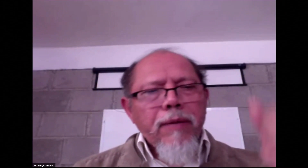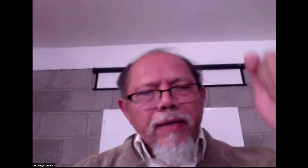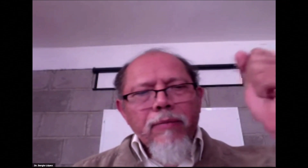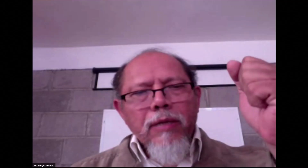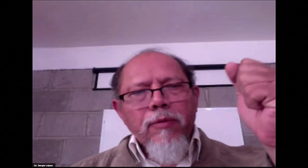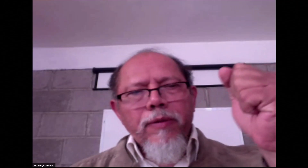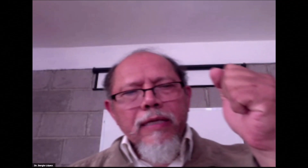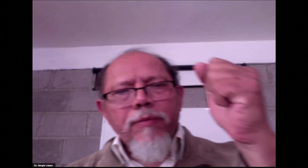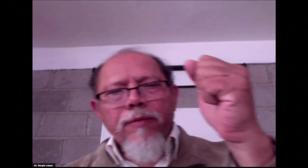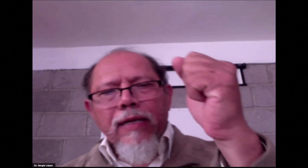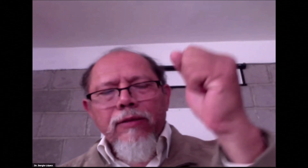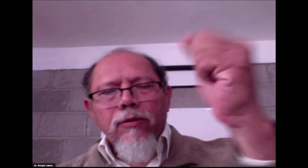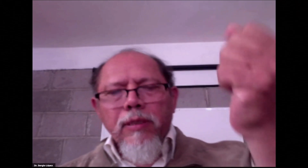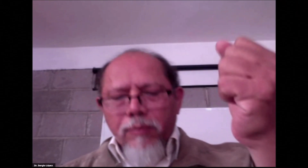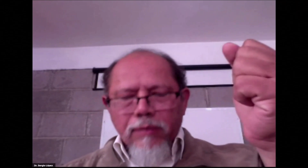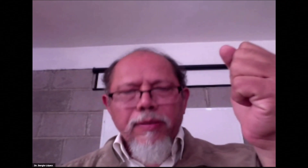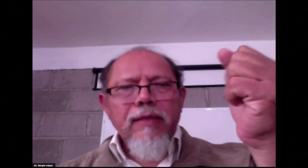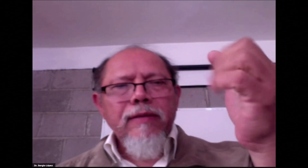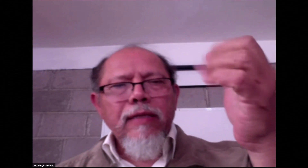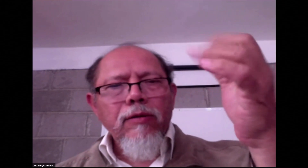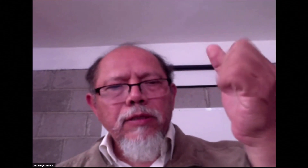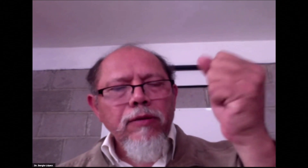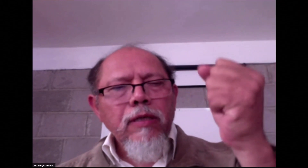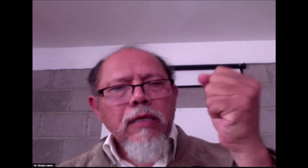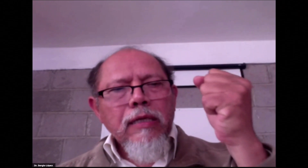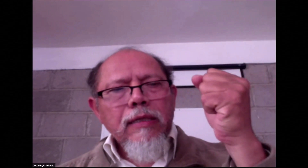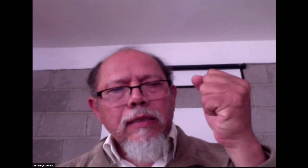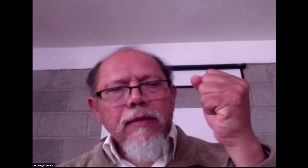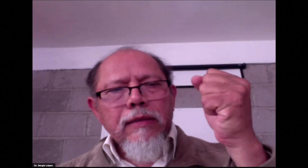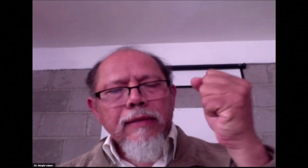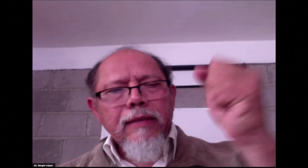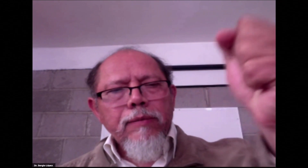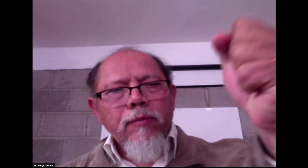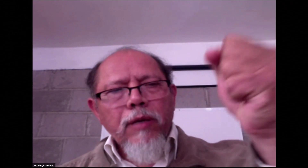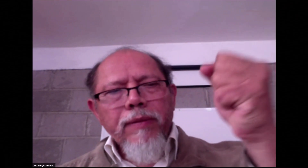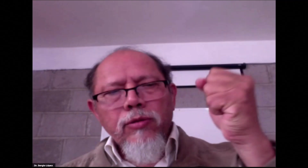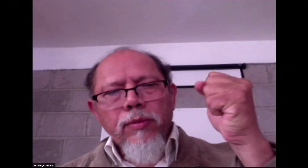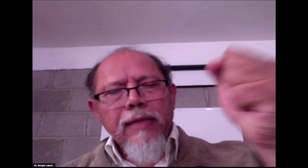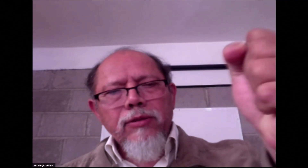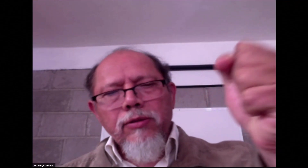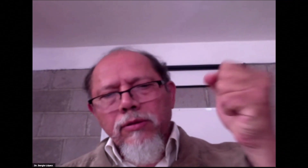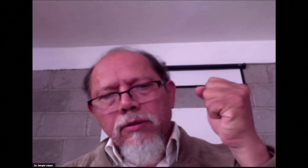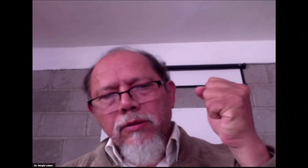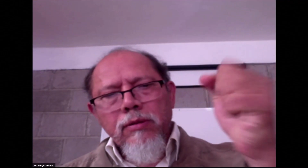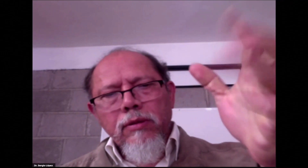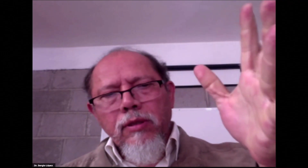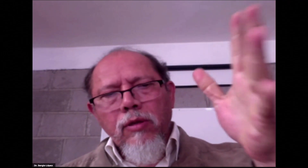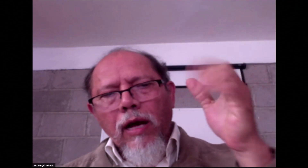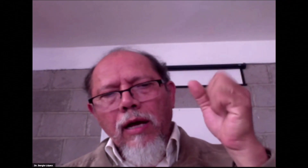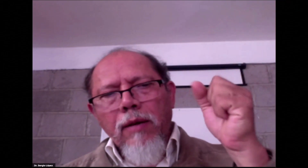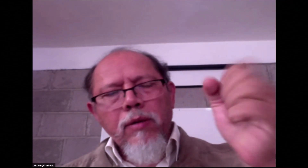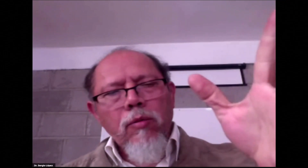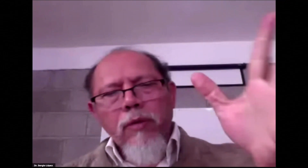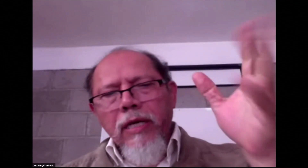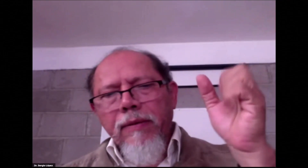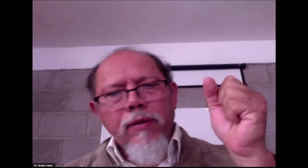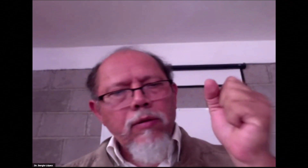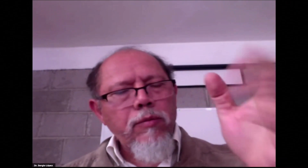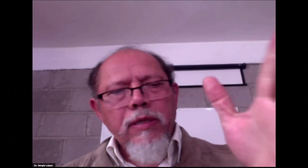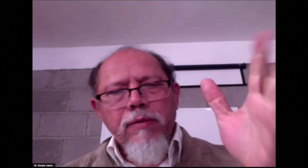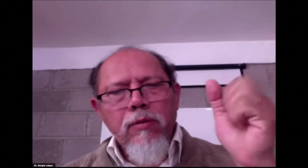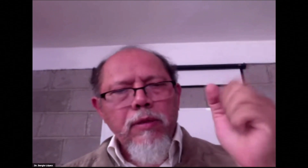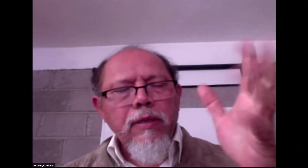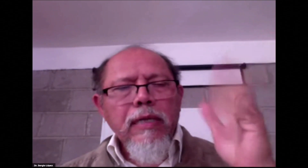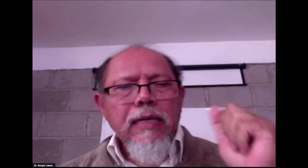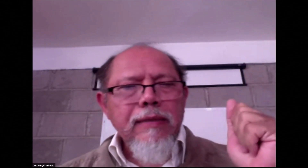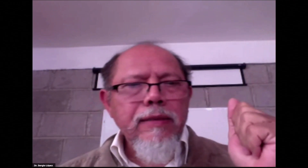that a person moves, I'm going to move my arm, for example, here. If they move their arm